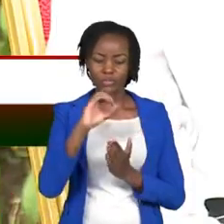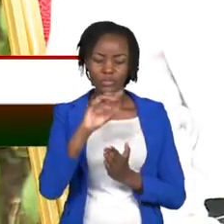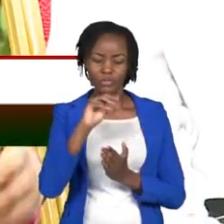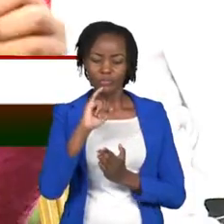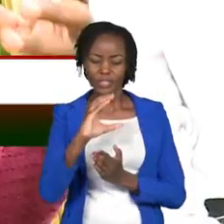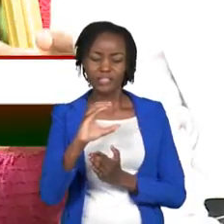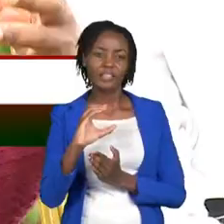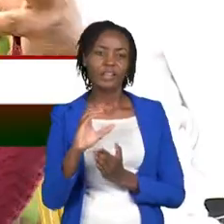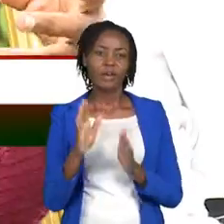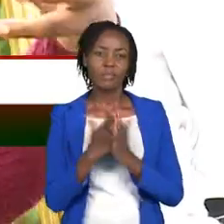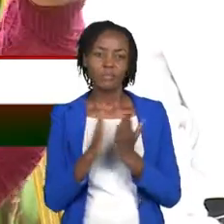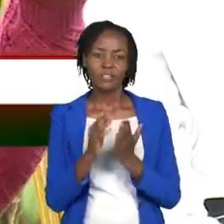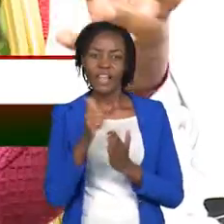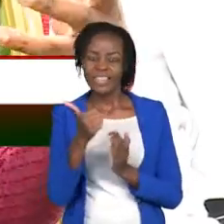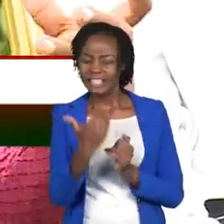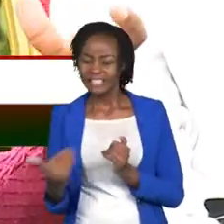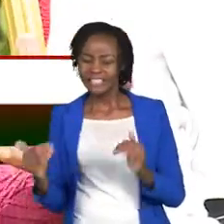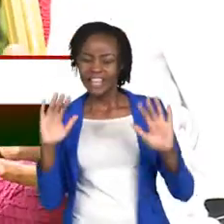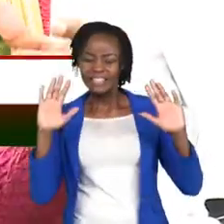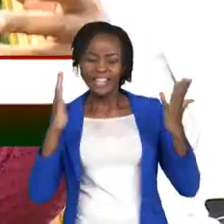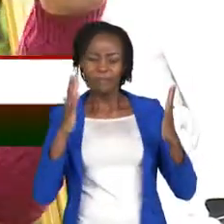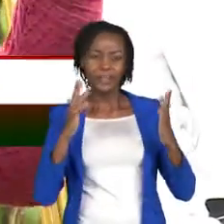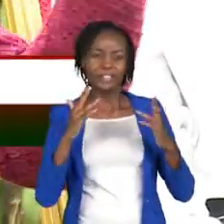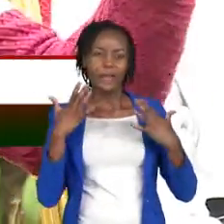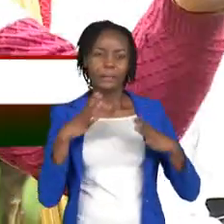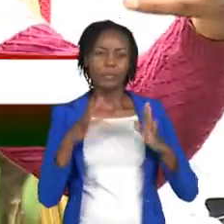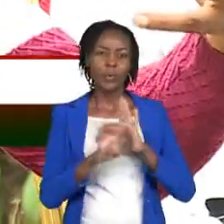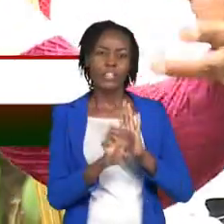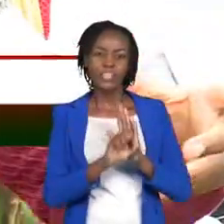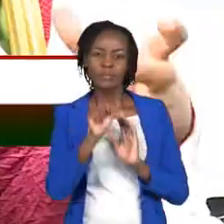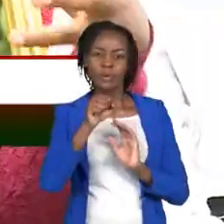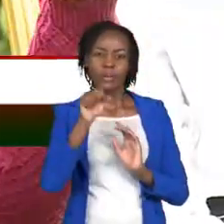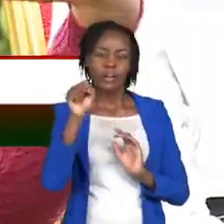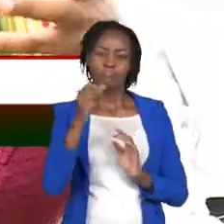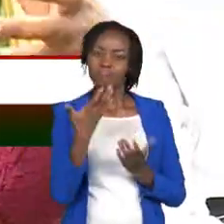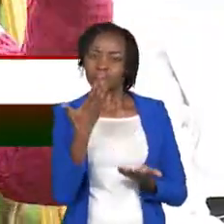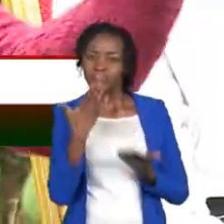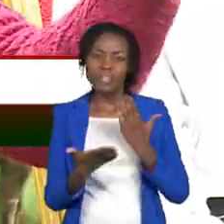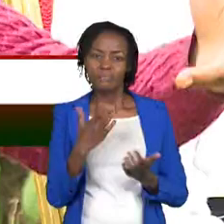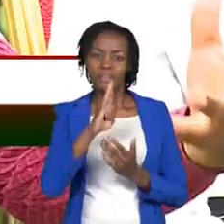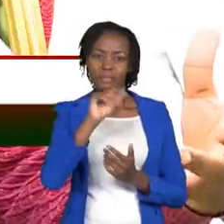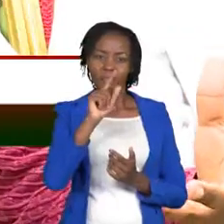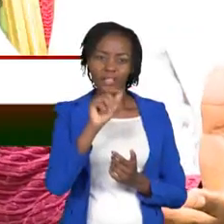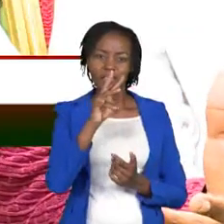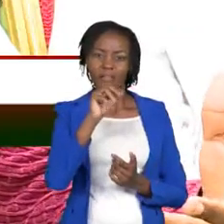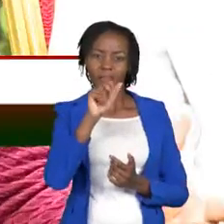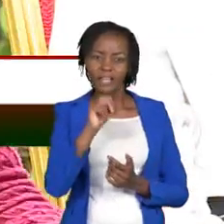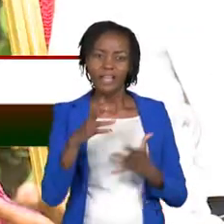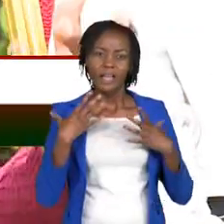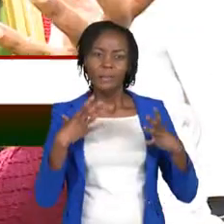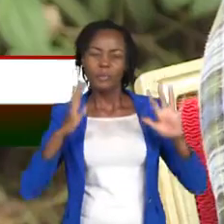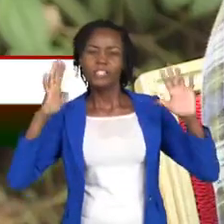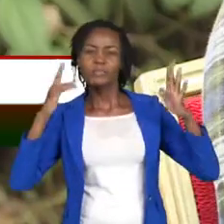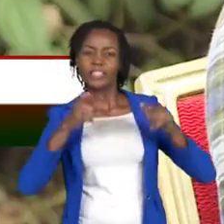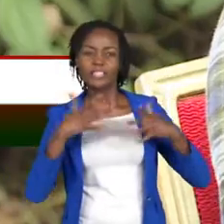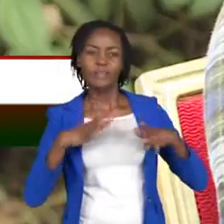of celebrations. So much children celebrate those guys and want to be like them. Adults celebrate them and dress like them. These